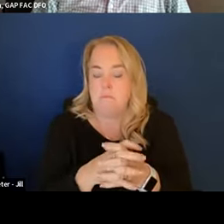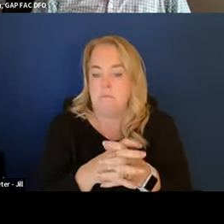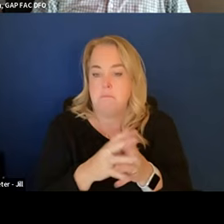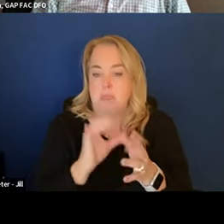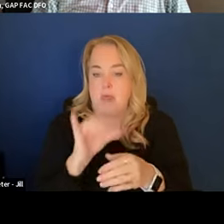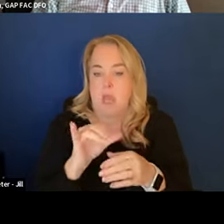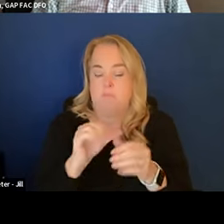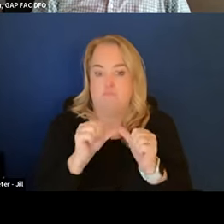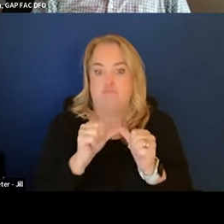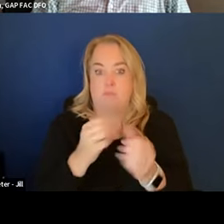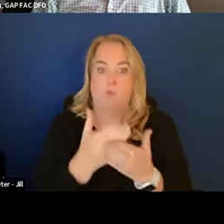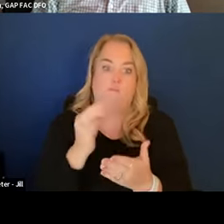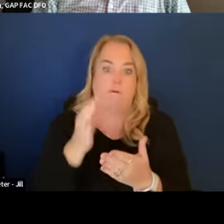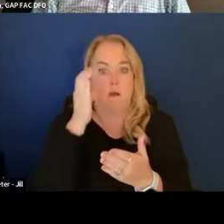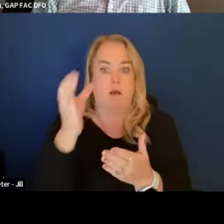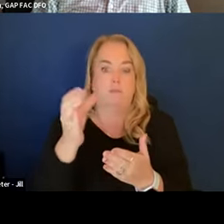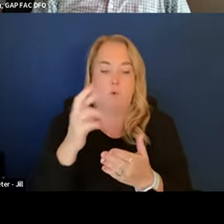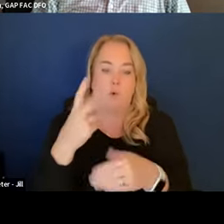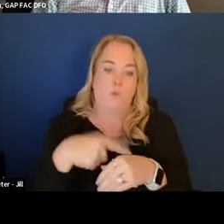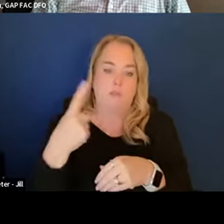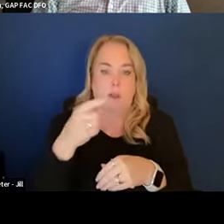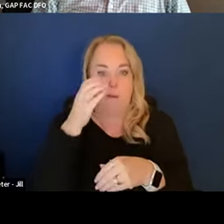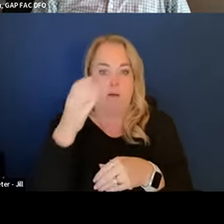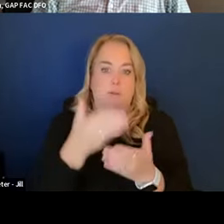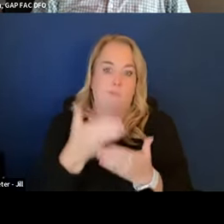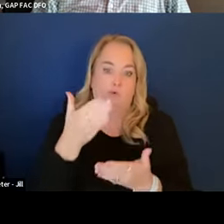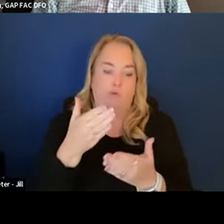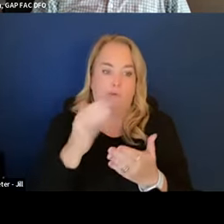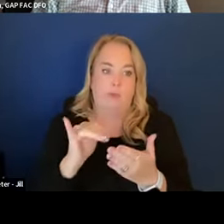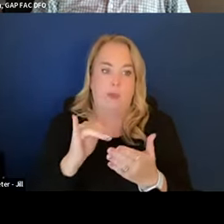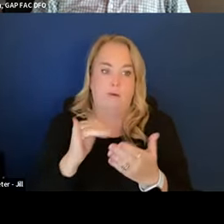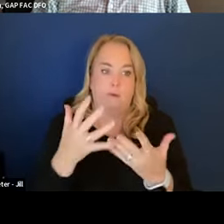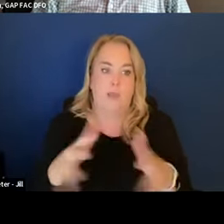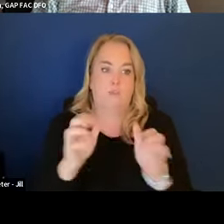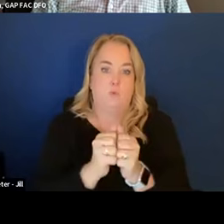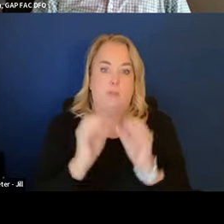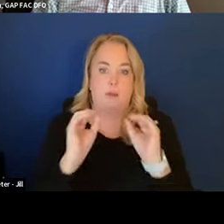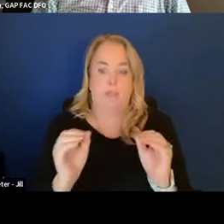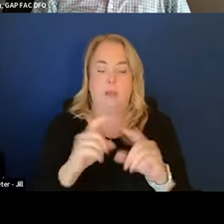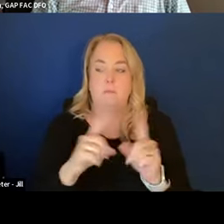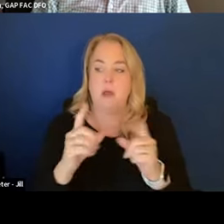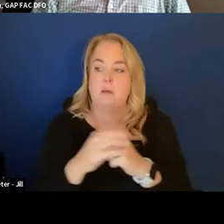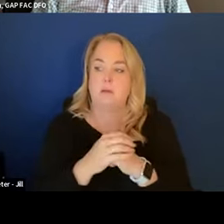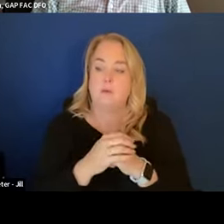concept mode or even just a right. one-time proof of concept mode that ends up in nothing. So I think when it goes to, say, the